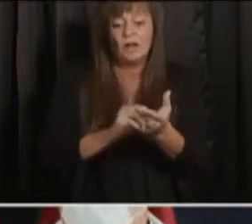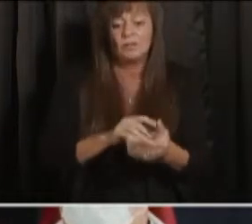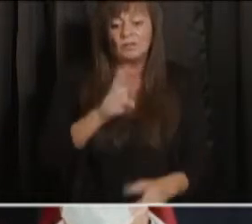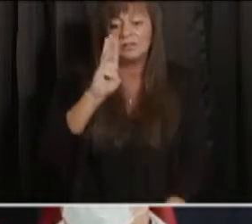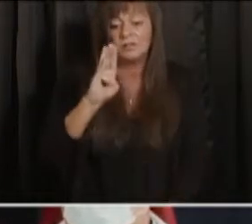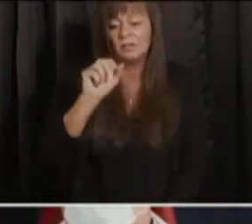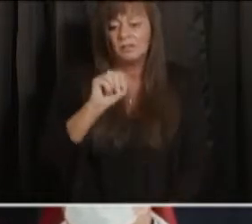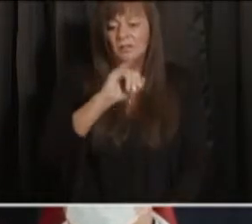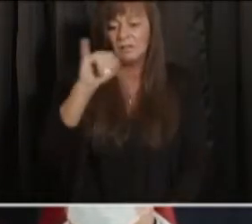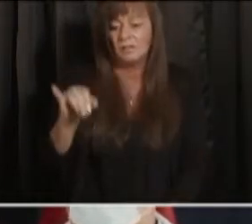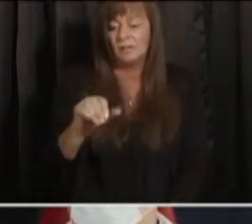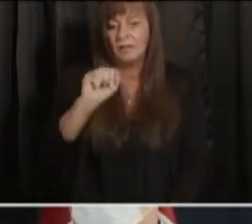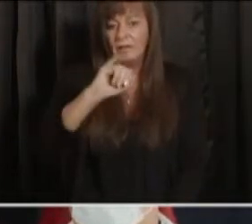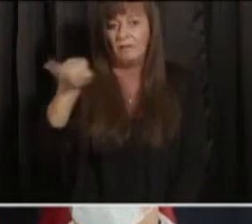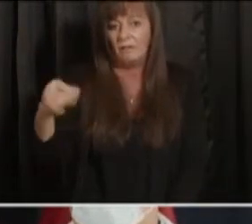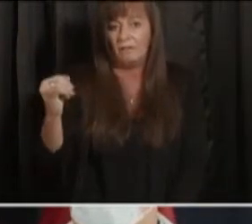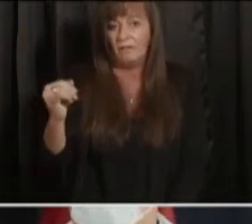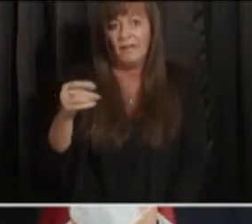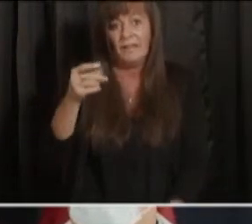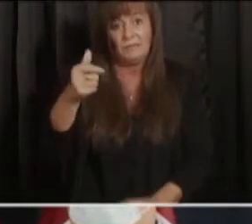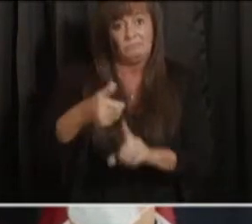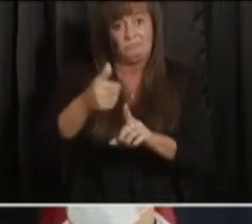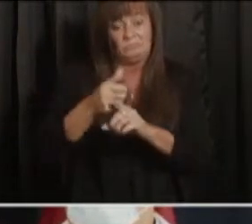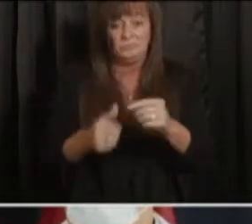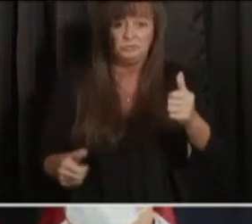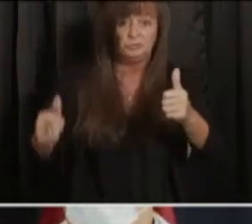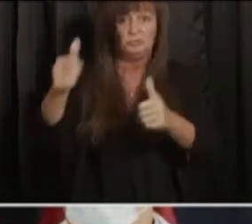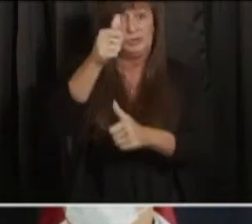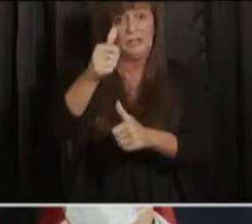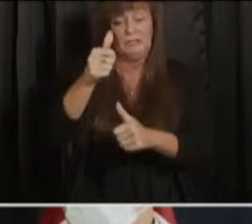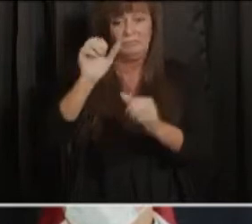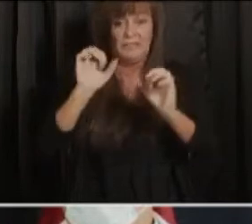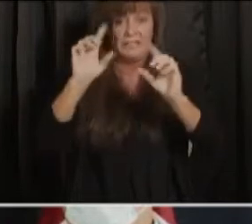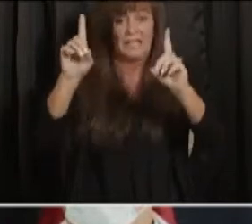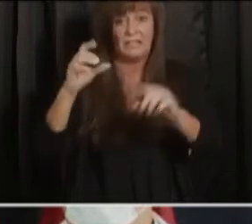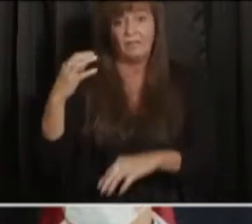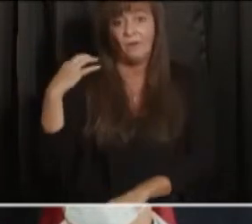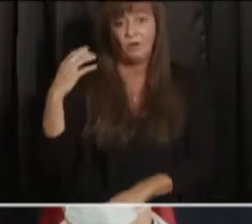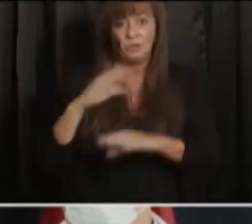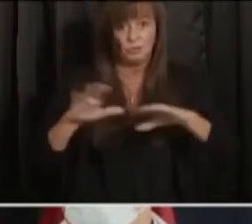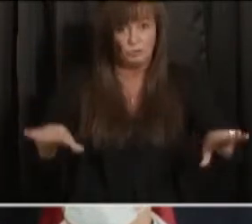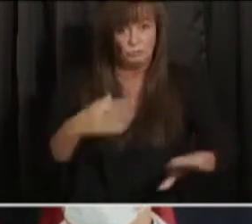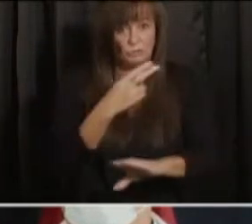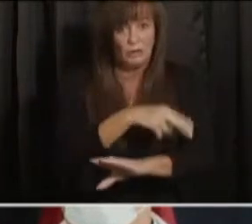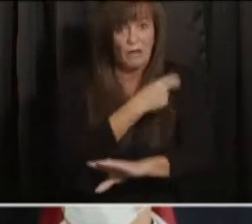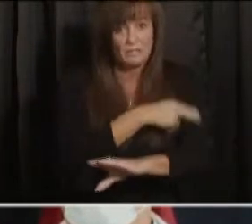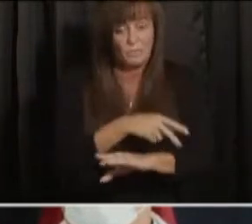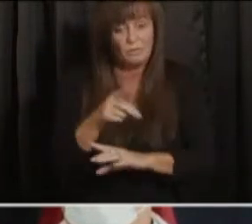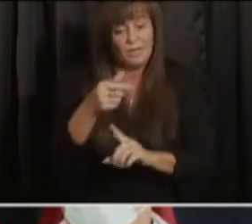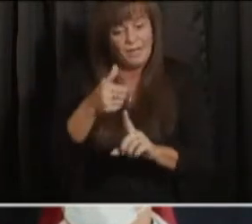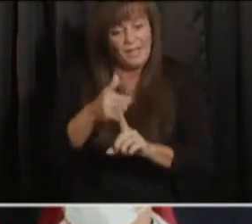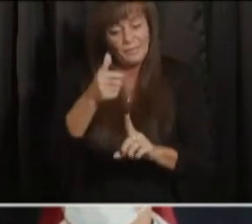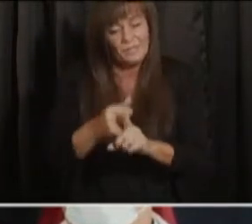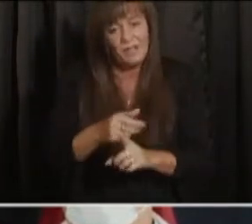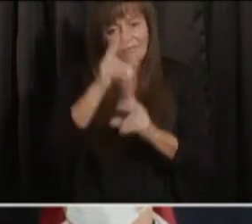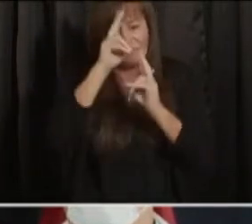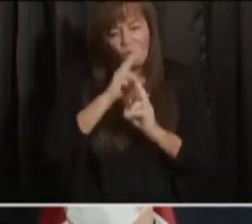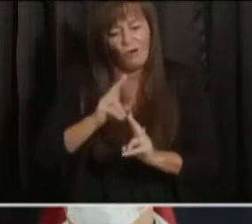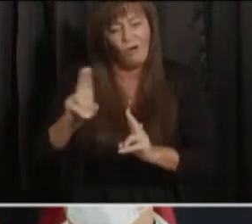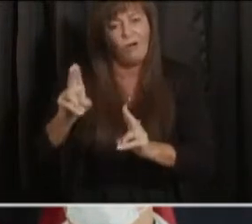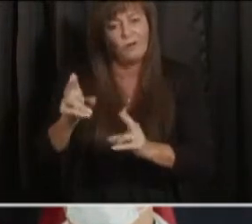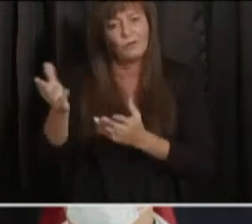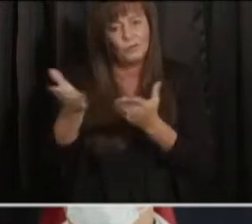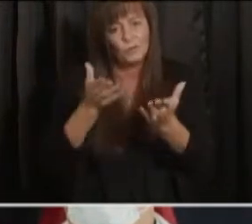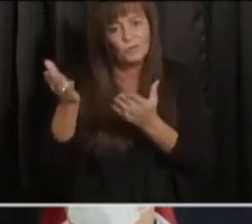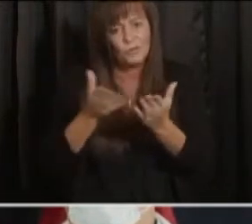Emergency Medicine Specialist and Chief Quality and Outcomes Officer at Children's Hospital. Dr. Bajaj had the great honor and pleasure of serving